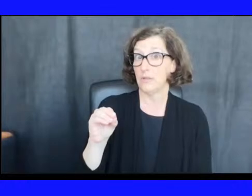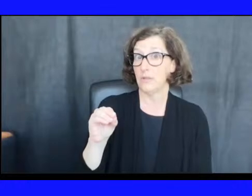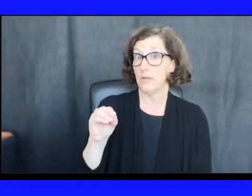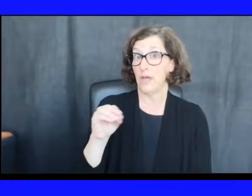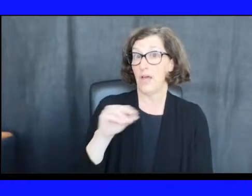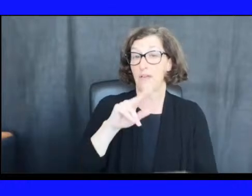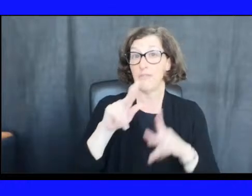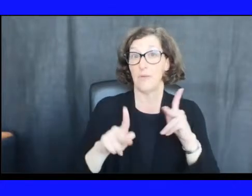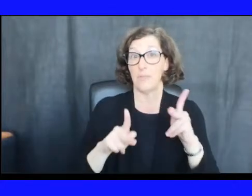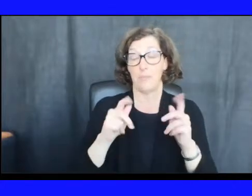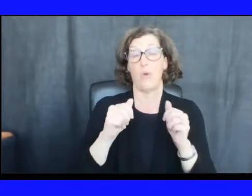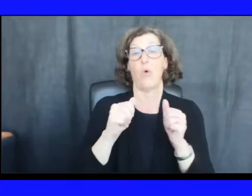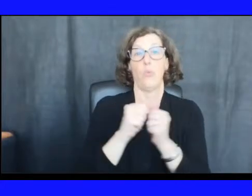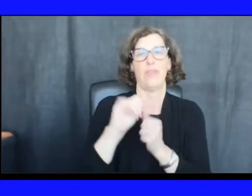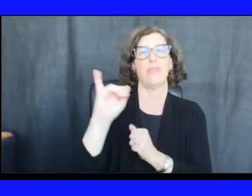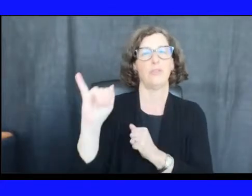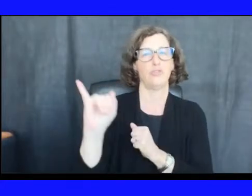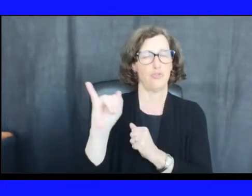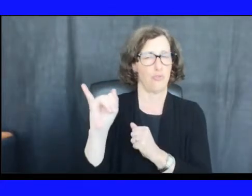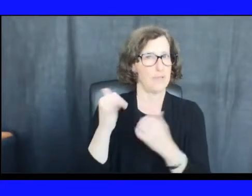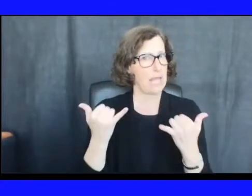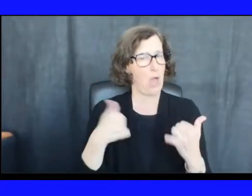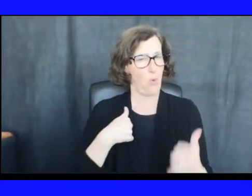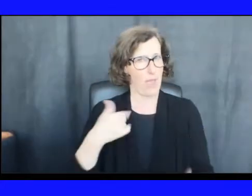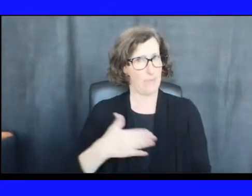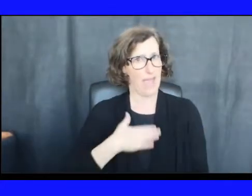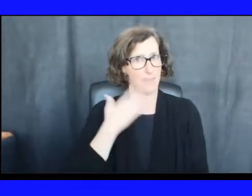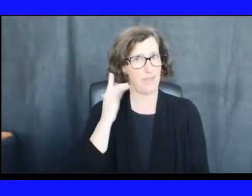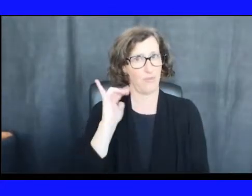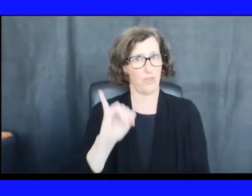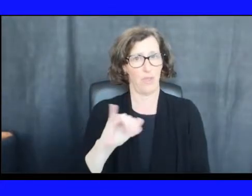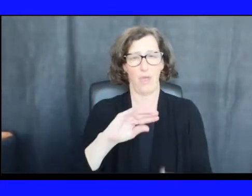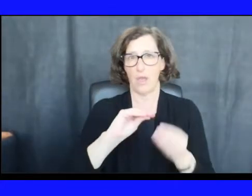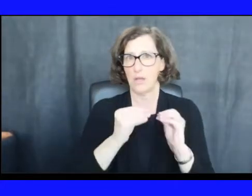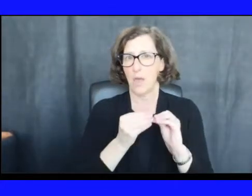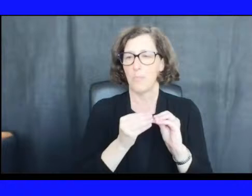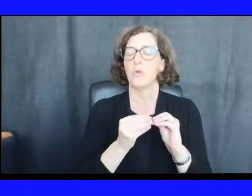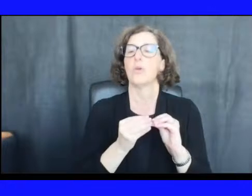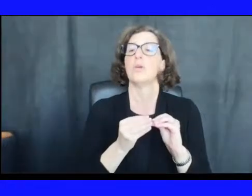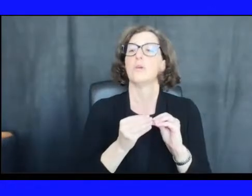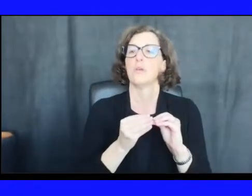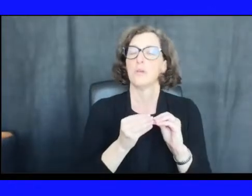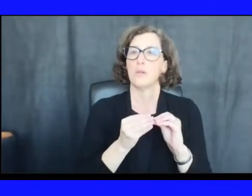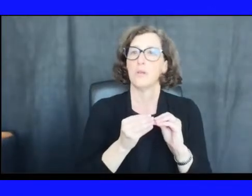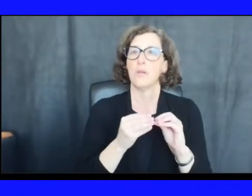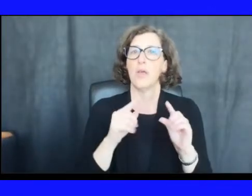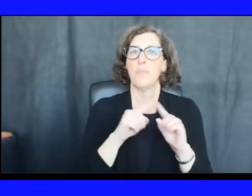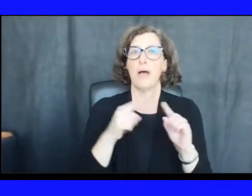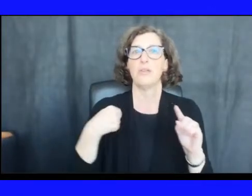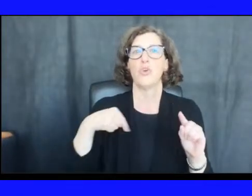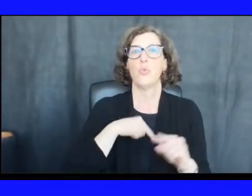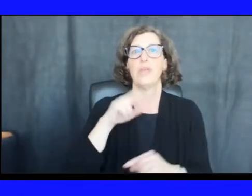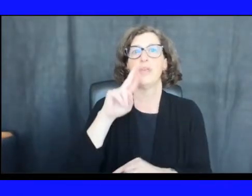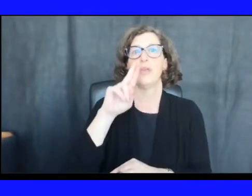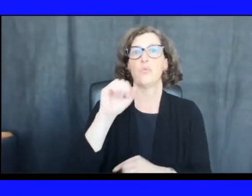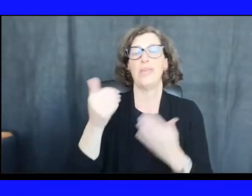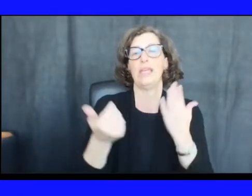Thanks, Sally. No, we have not had to go back for a different or subsequent request. It's